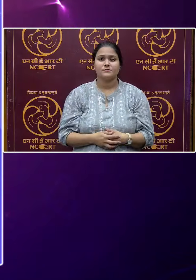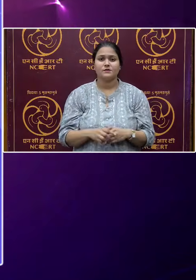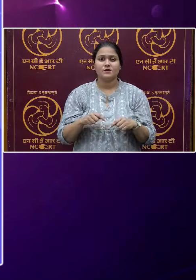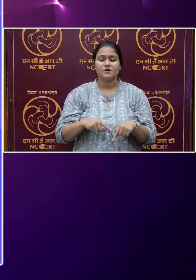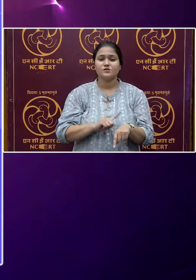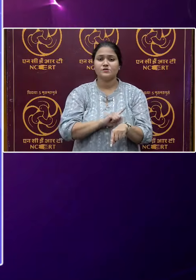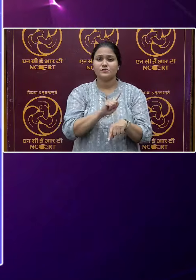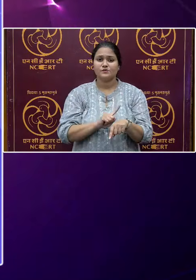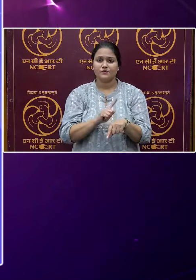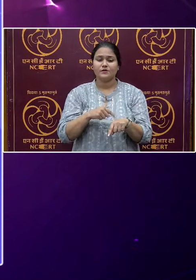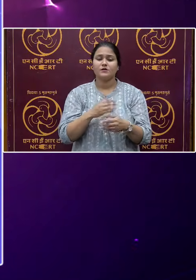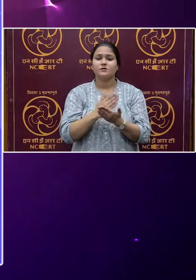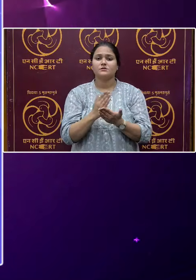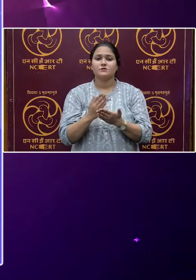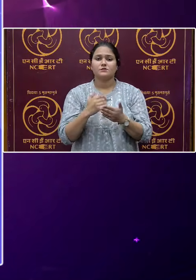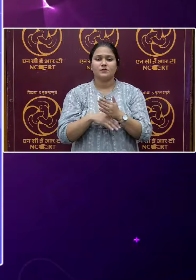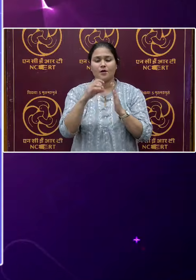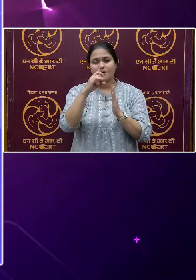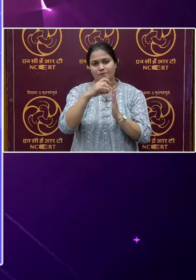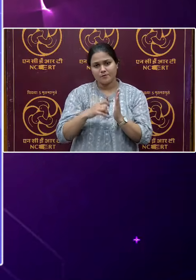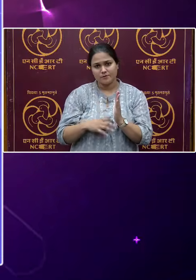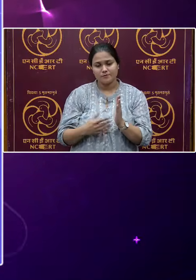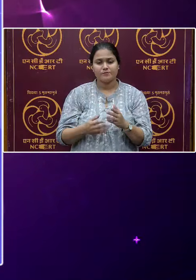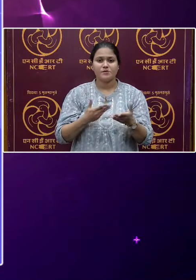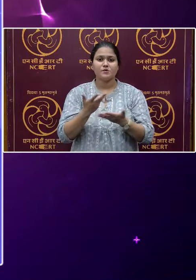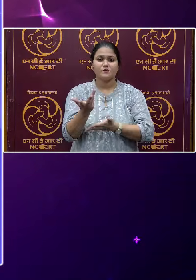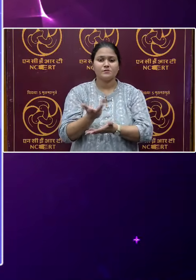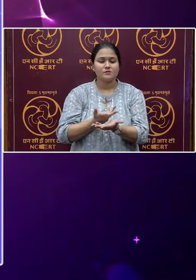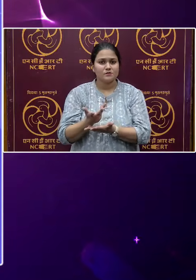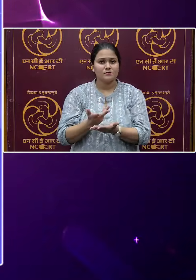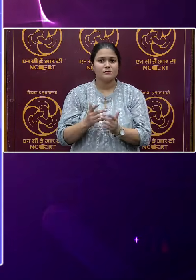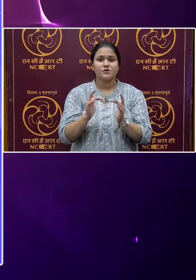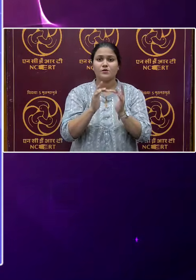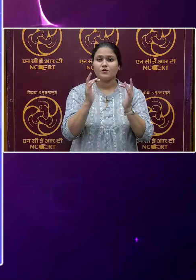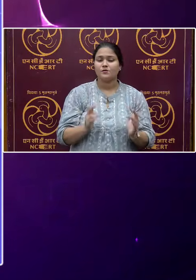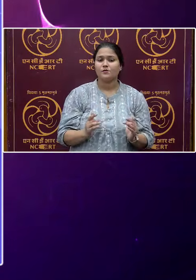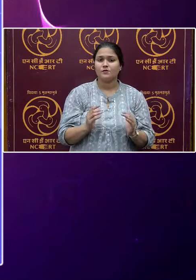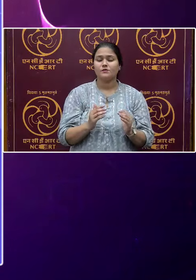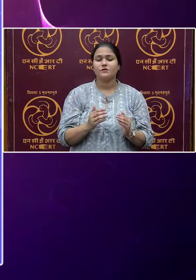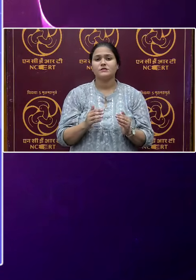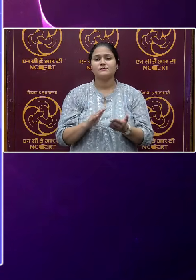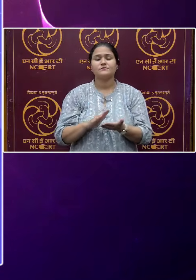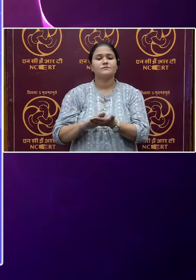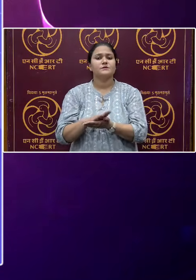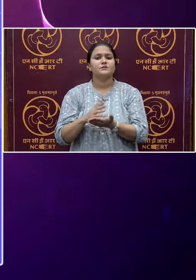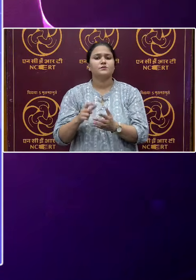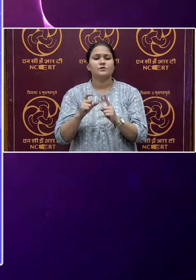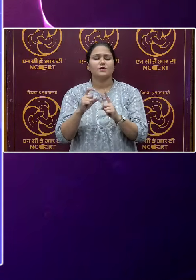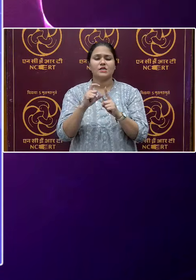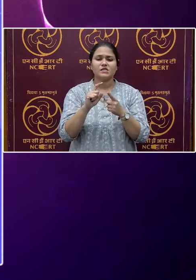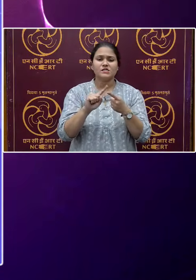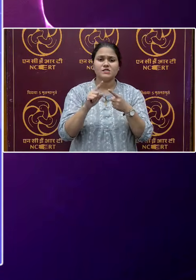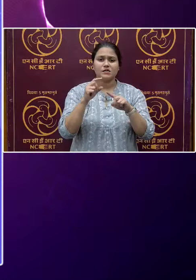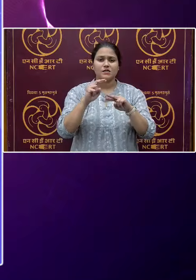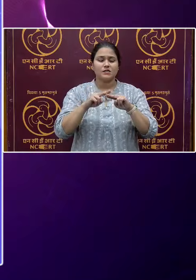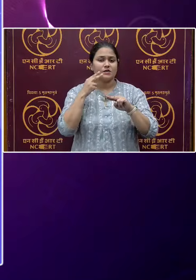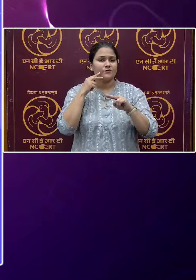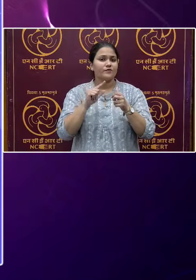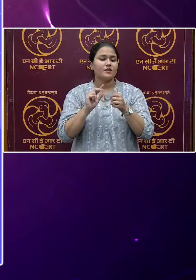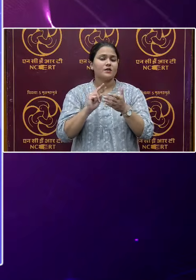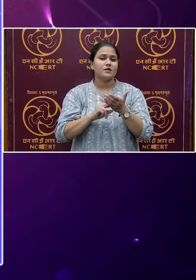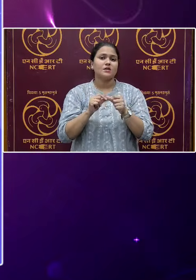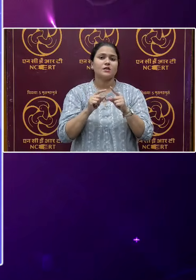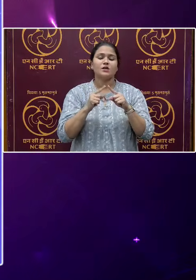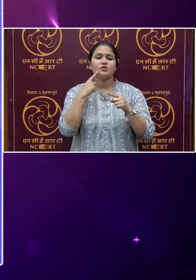session, we will be basically briefly discuss about what are online course platforms, definitions. We will also see what are the